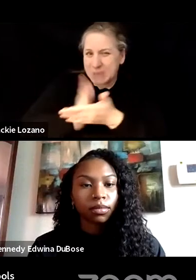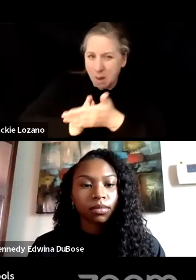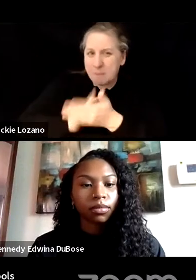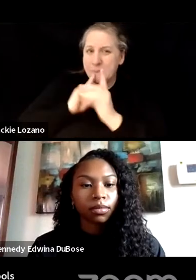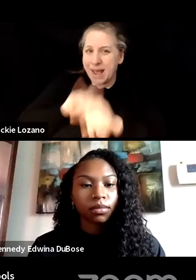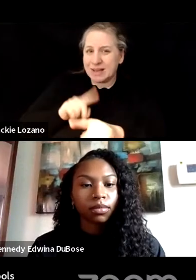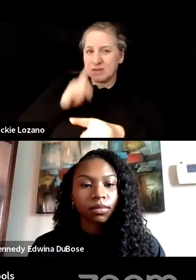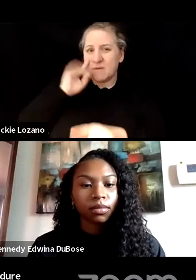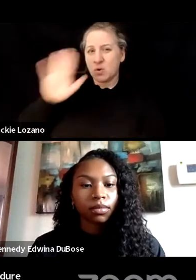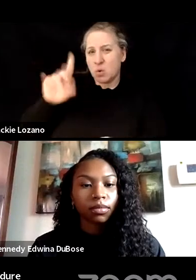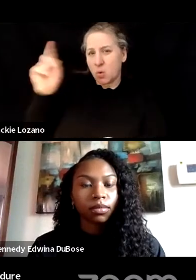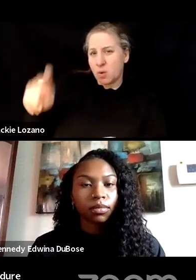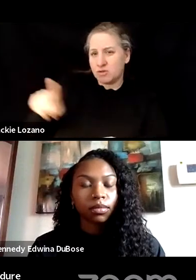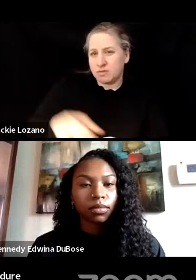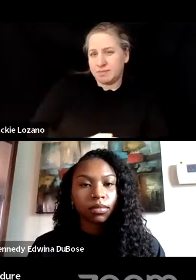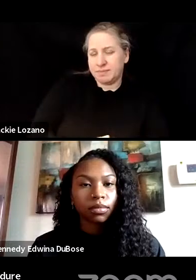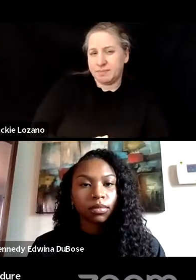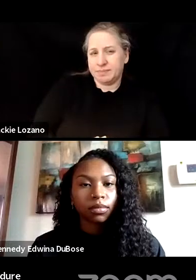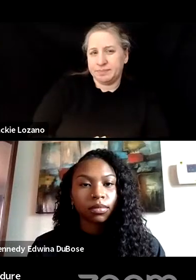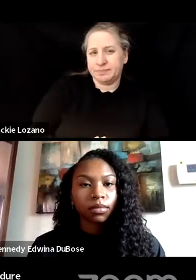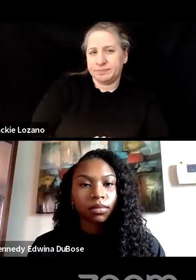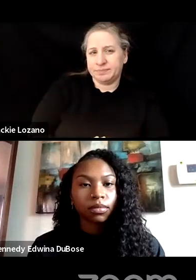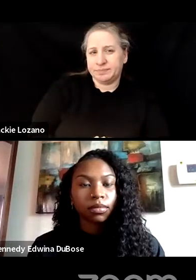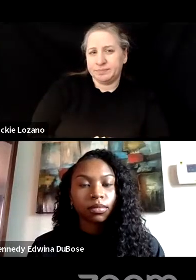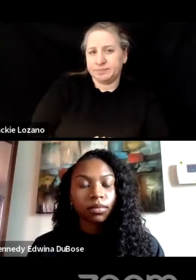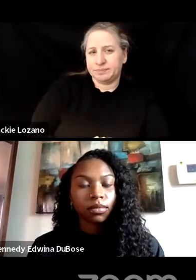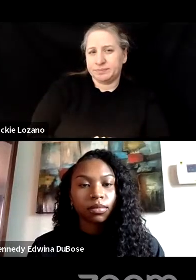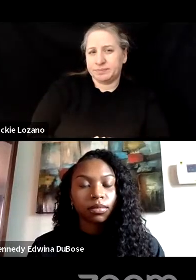answer to your question below.